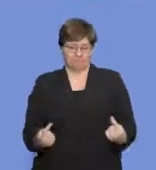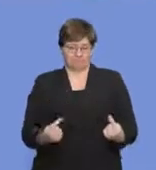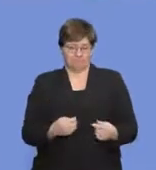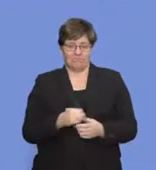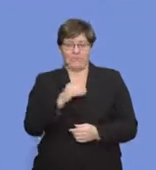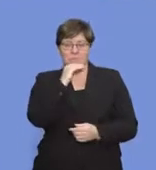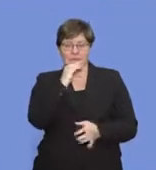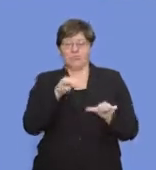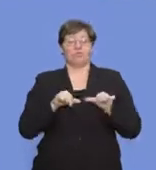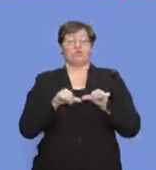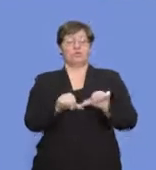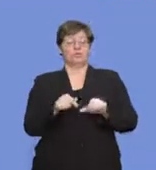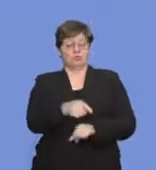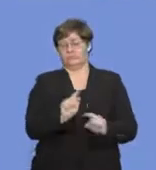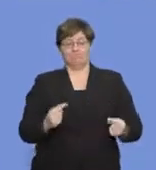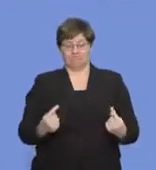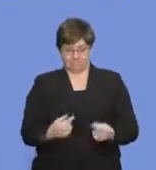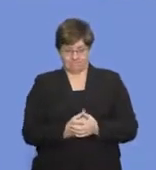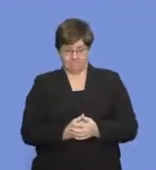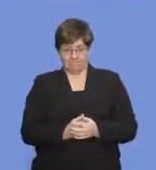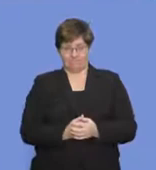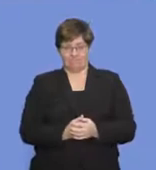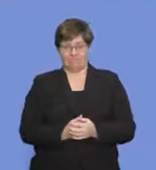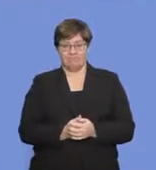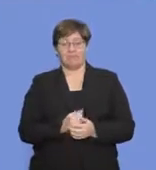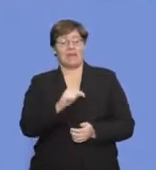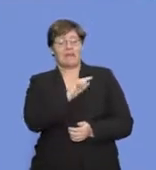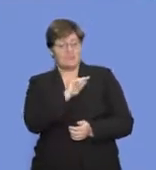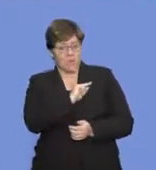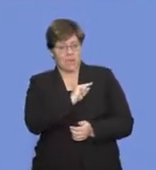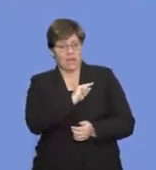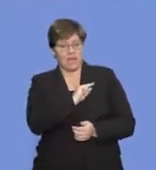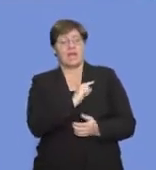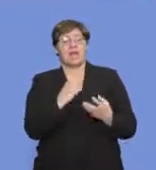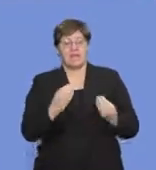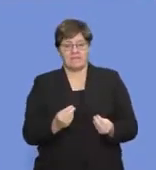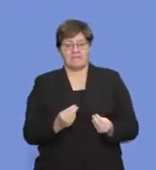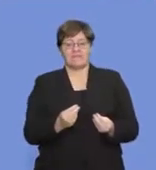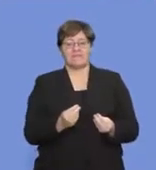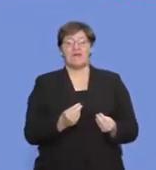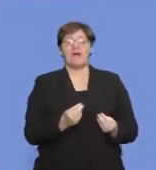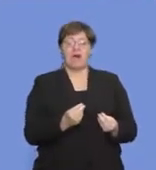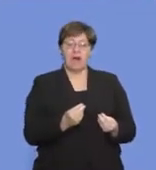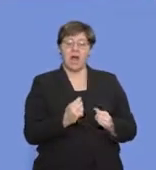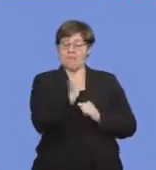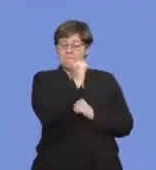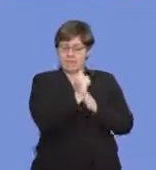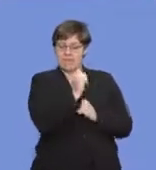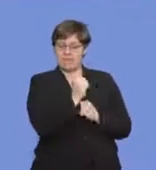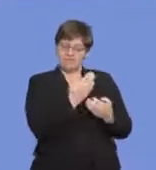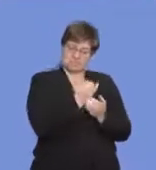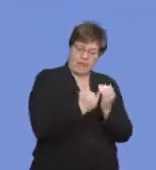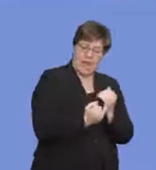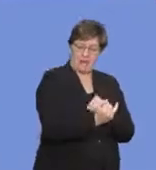that the species will continue. So this is why organisms have reproductive isolating mechanisms that can keep